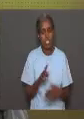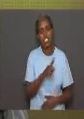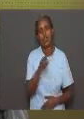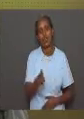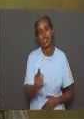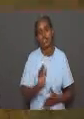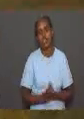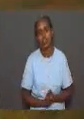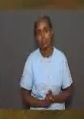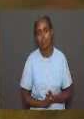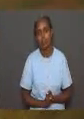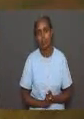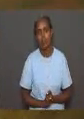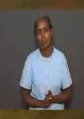equation.